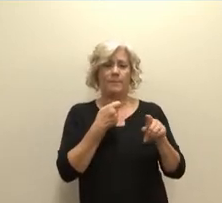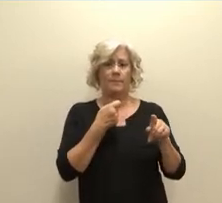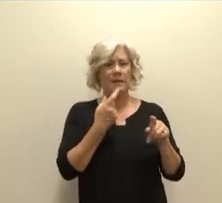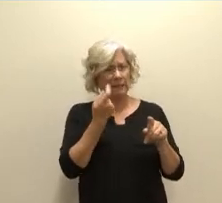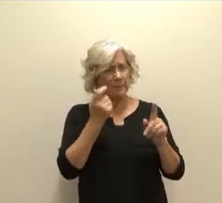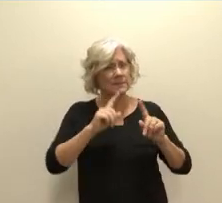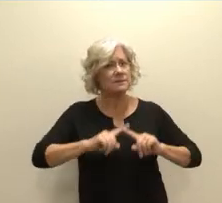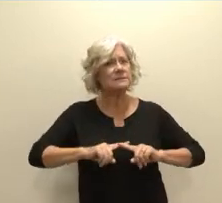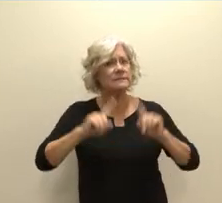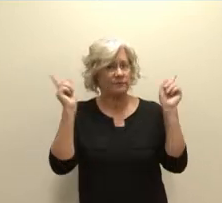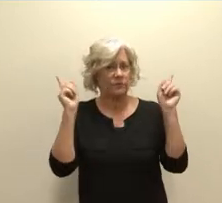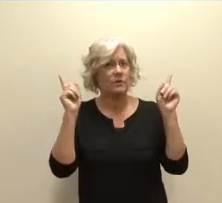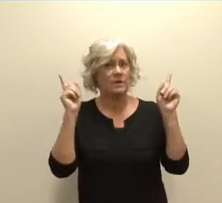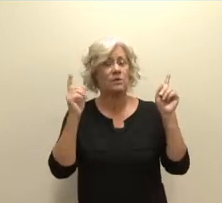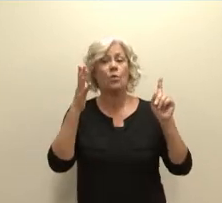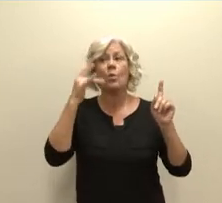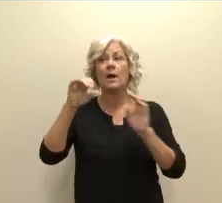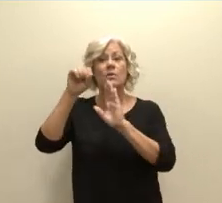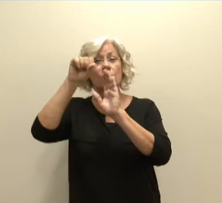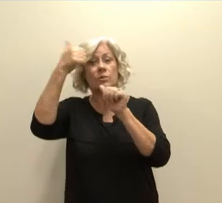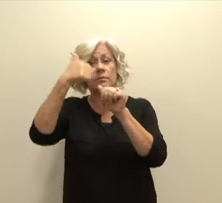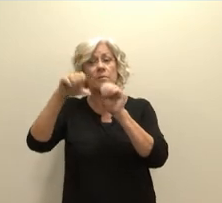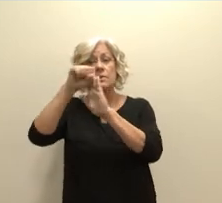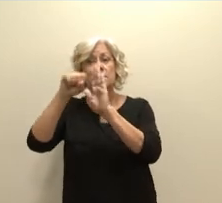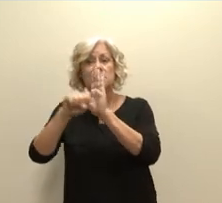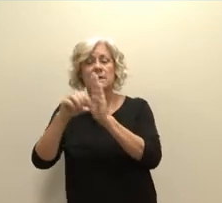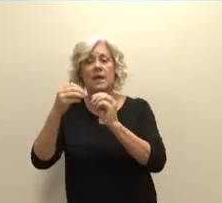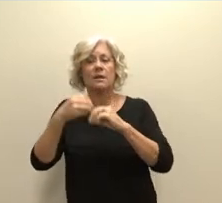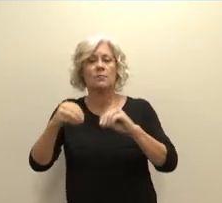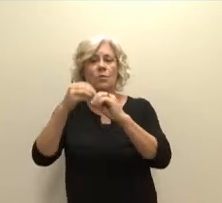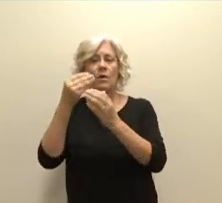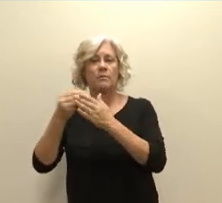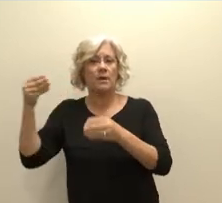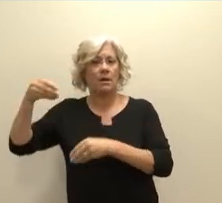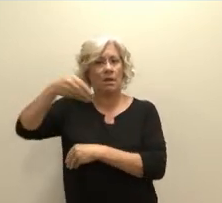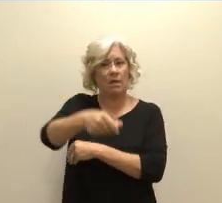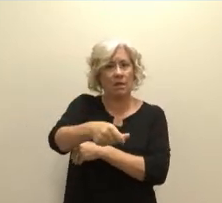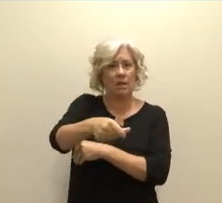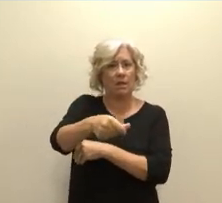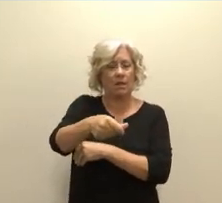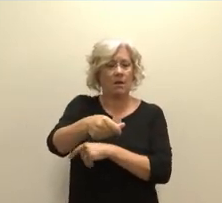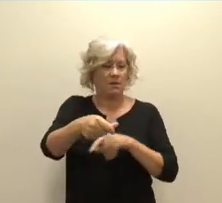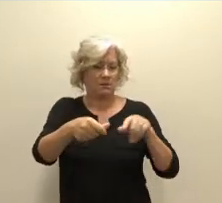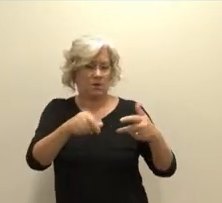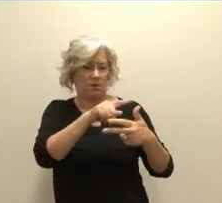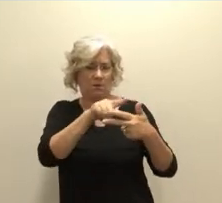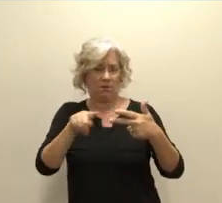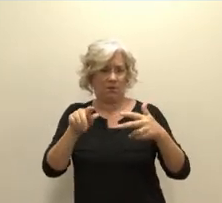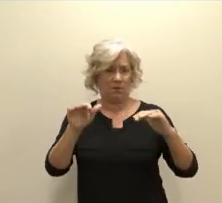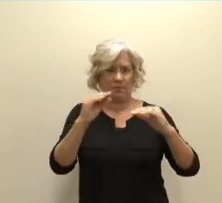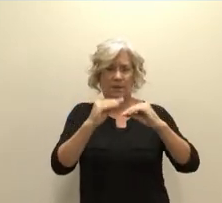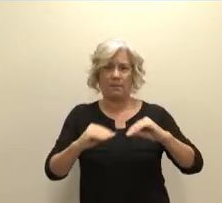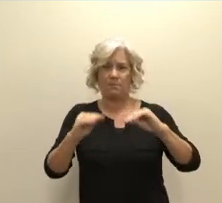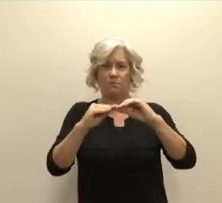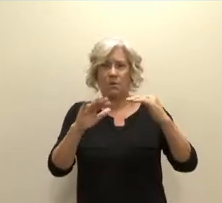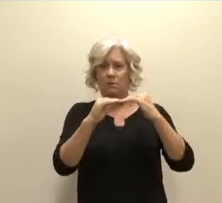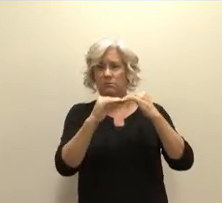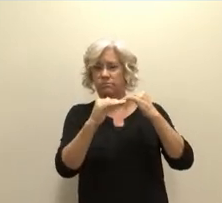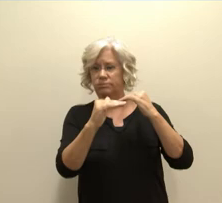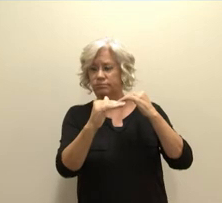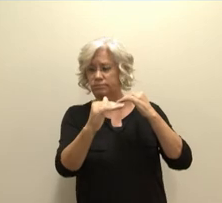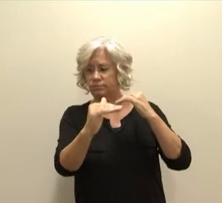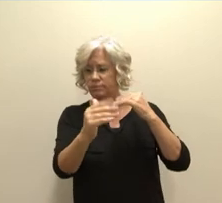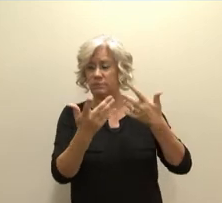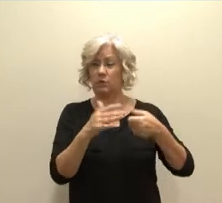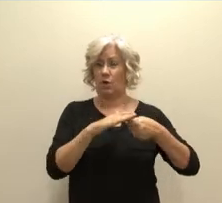seeing because with the state putting more money in this year, that's sort of evened those out. This past year, our local